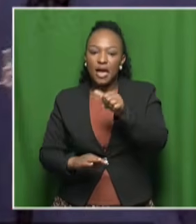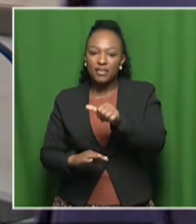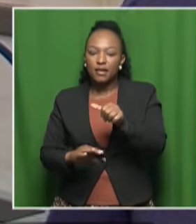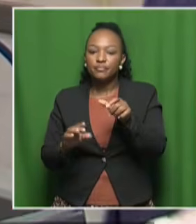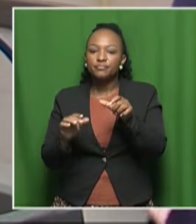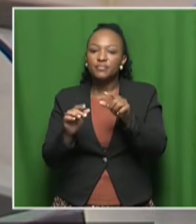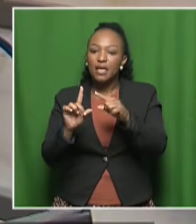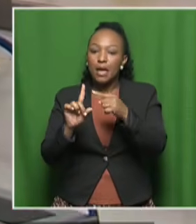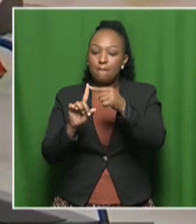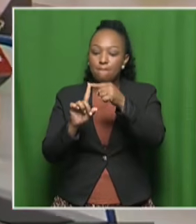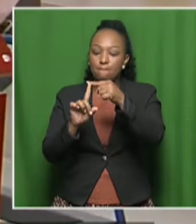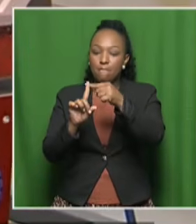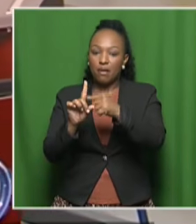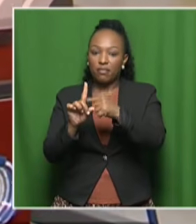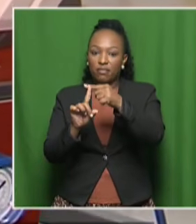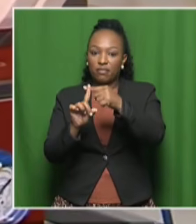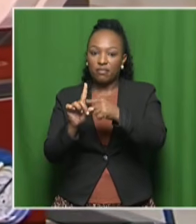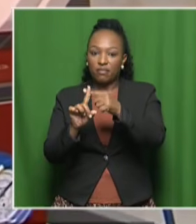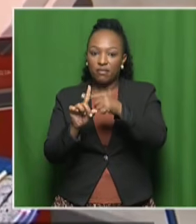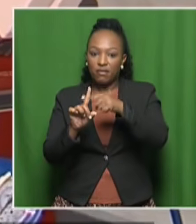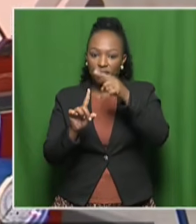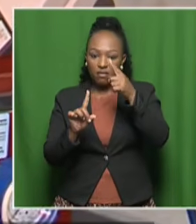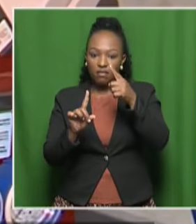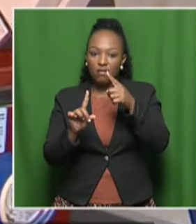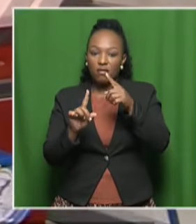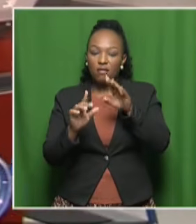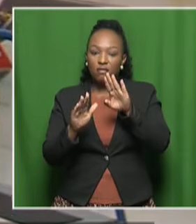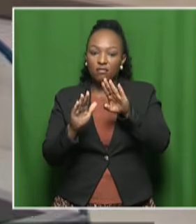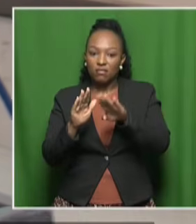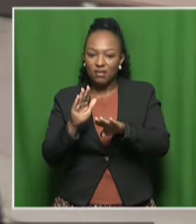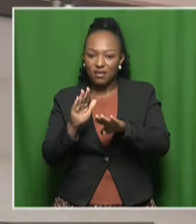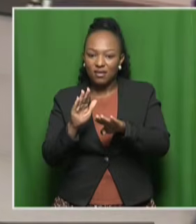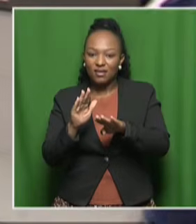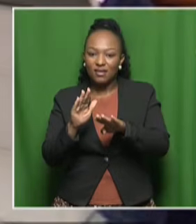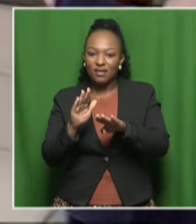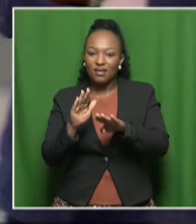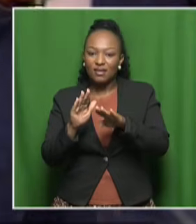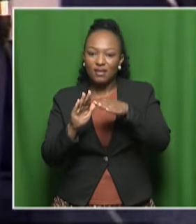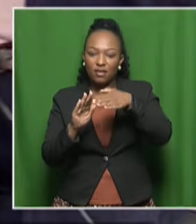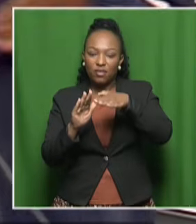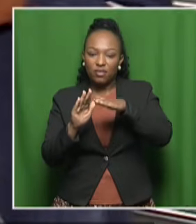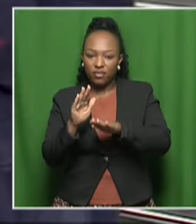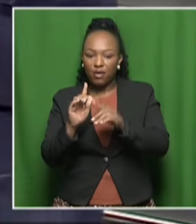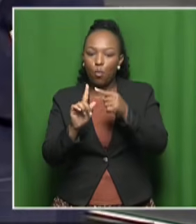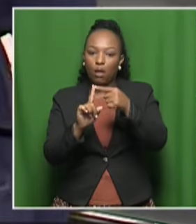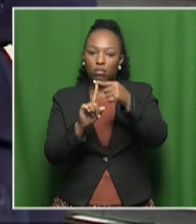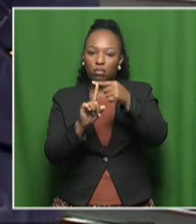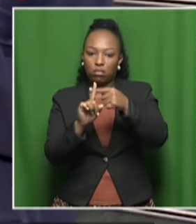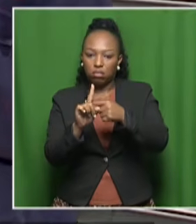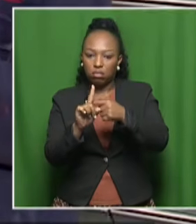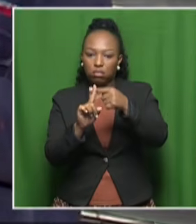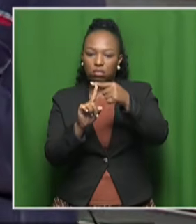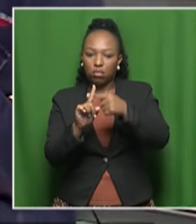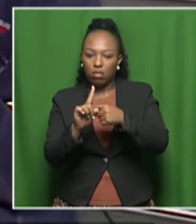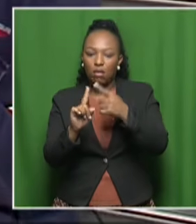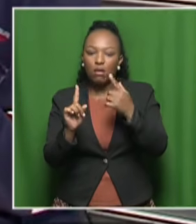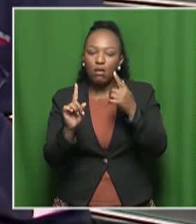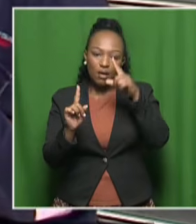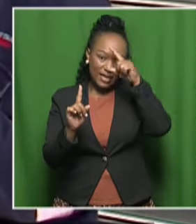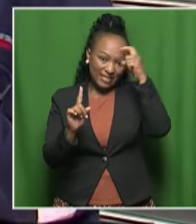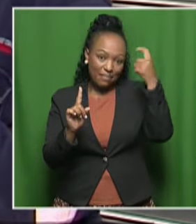The metering device steps down and steps down temperature and pressure. As we know that pressure